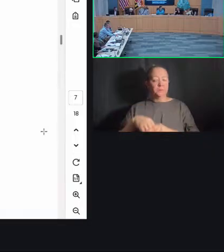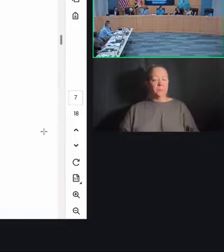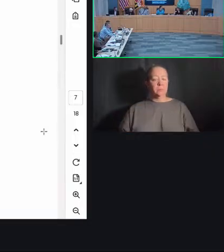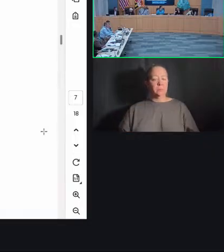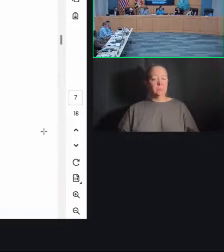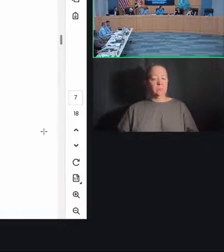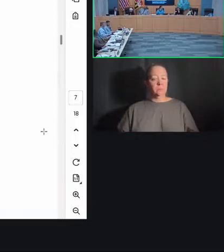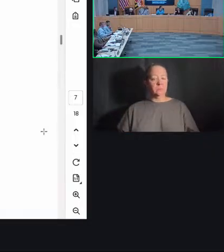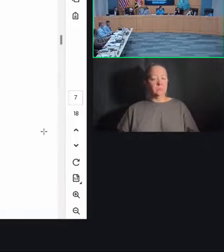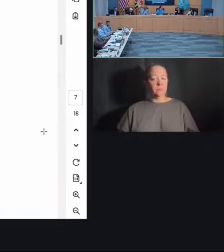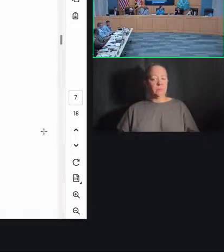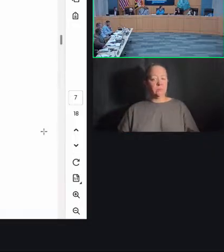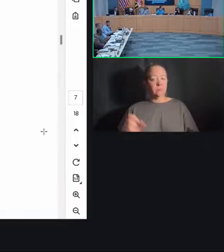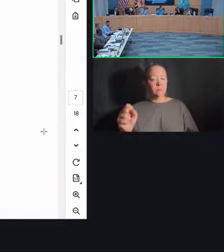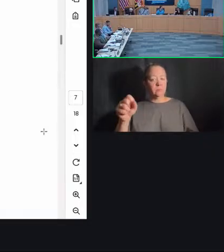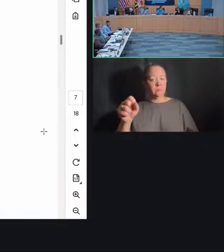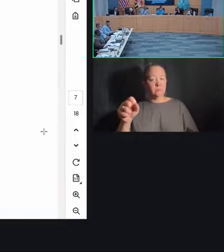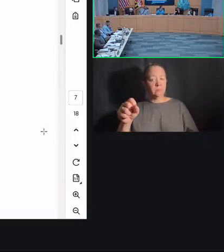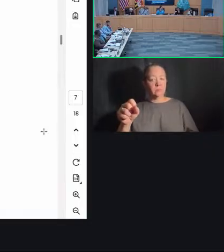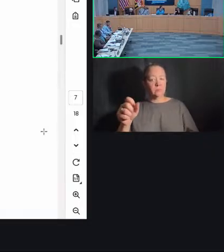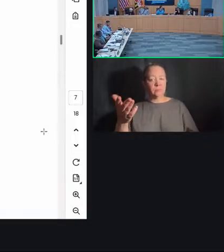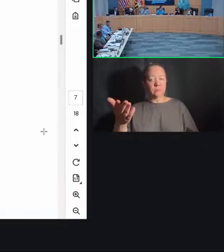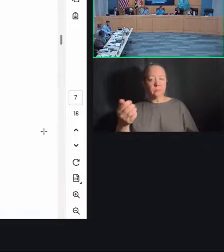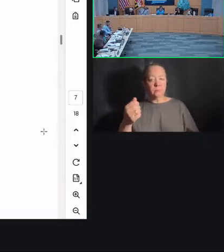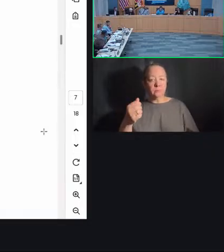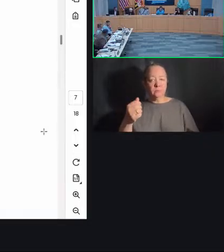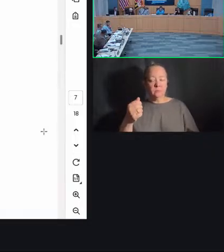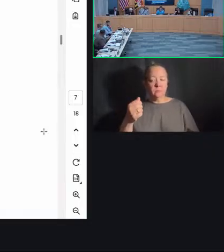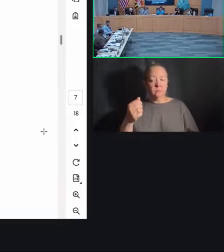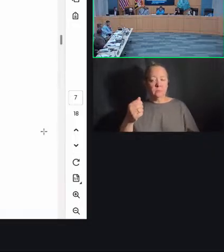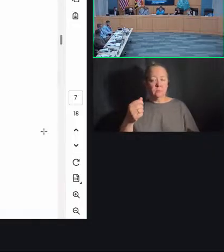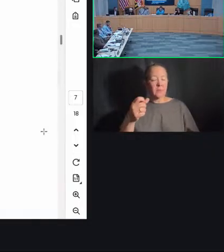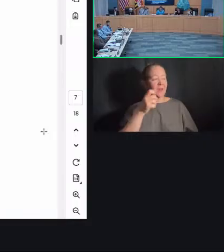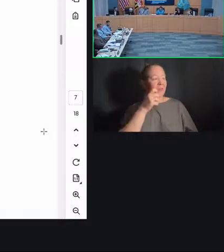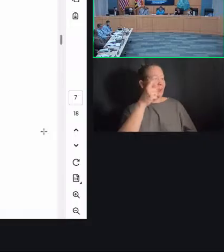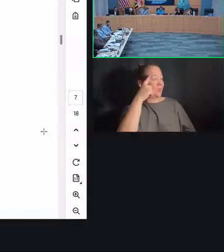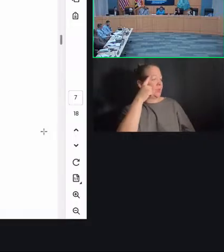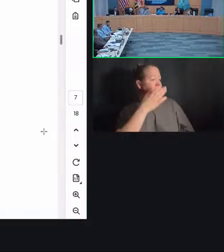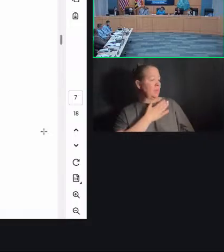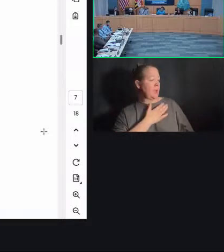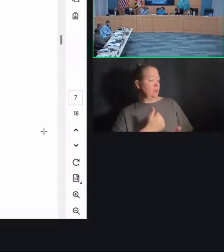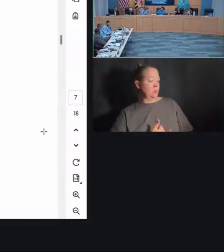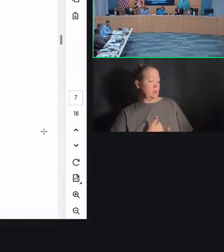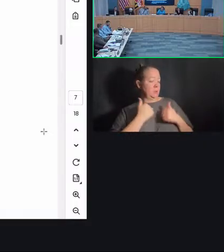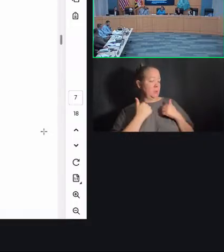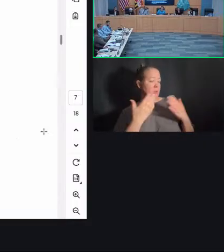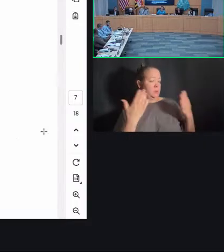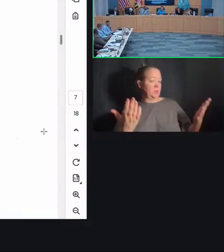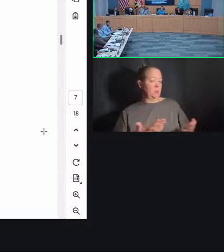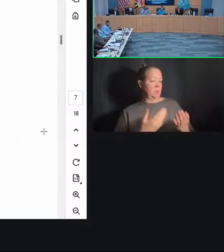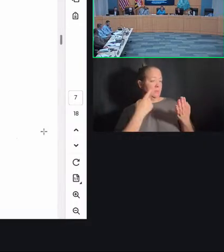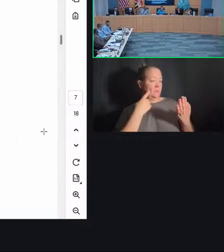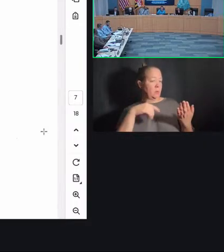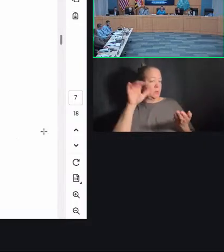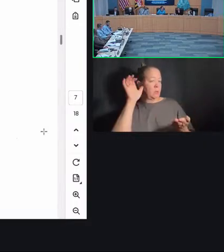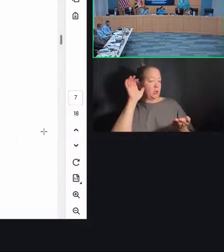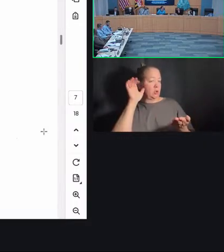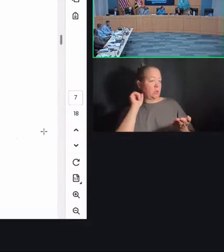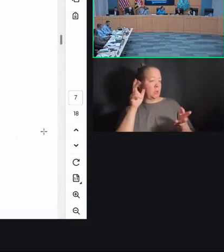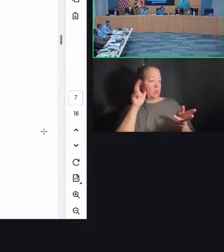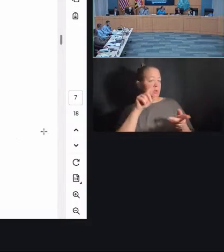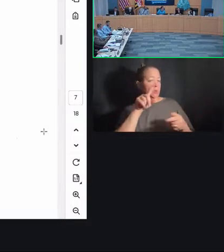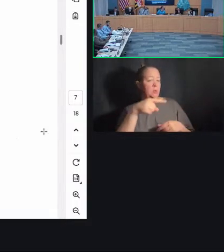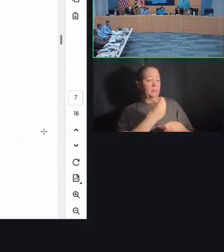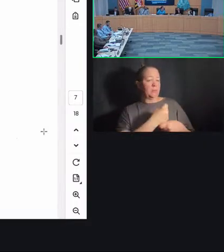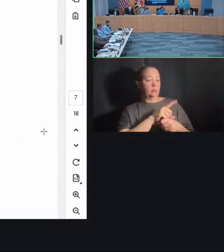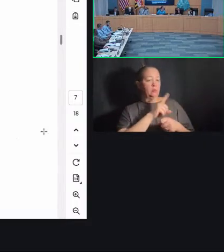Yes, sorry. I don't think my resident was here earlier for the hearing, so I just wanted to make sure that it's on the record.